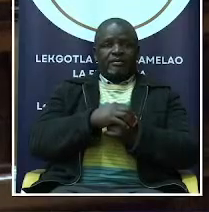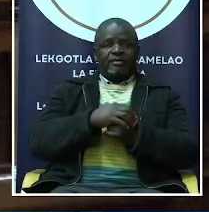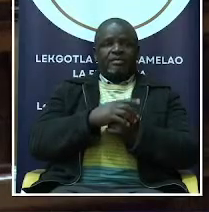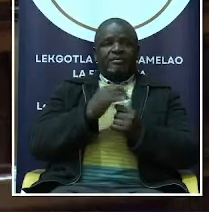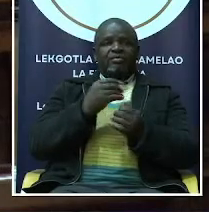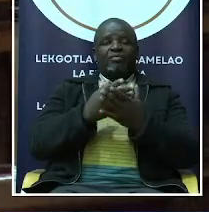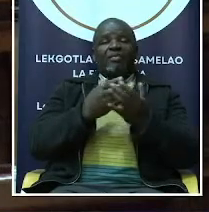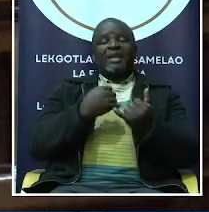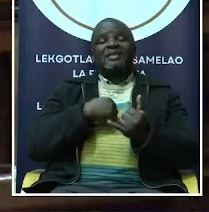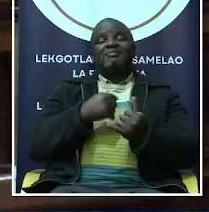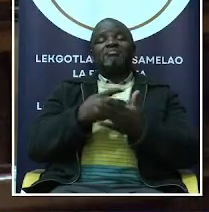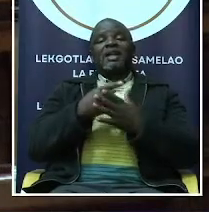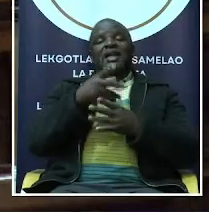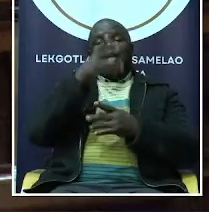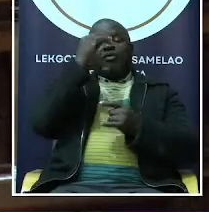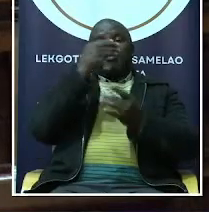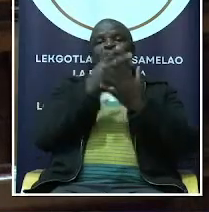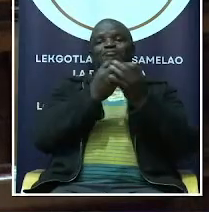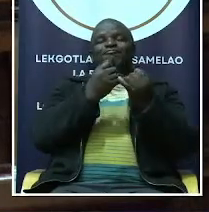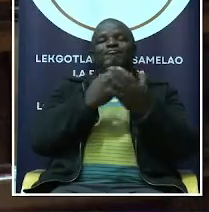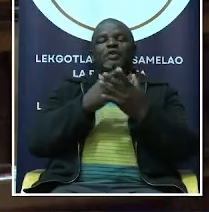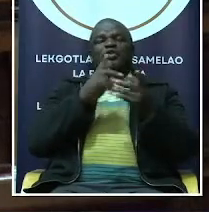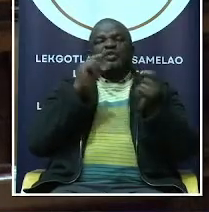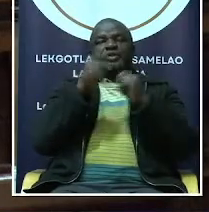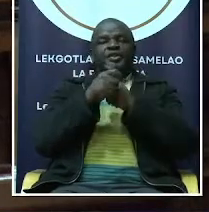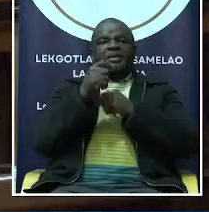Decolonization and knowledge of